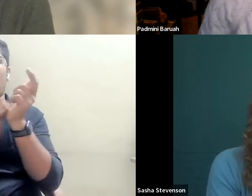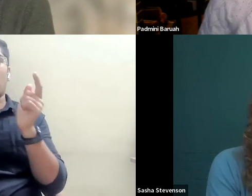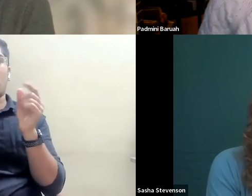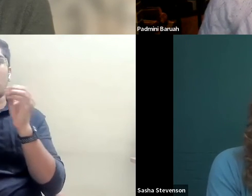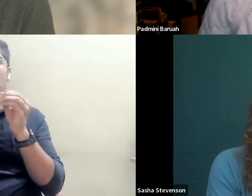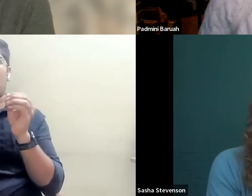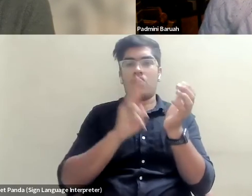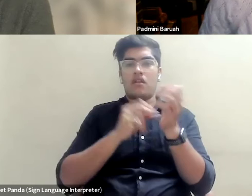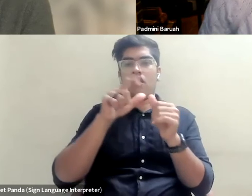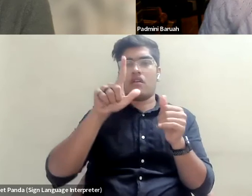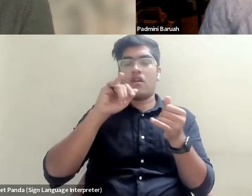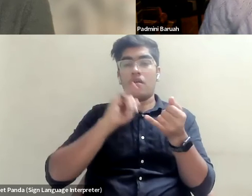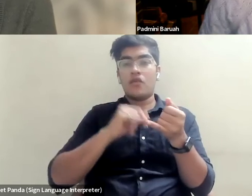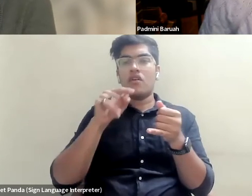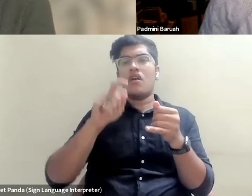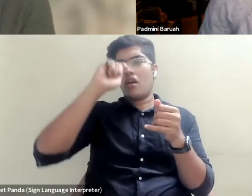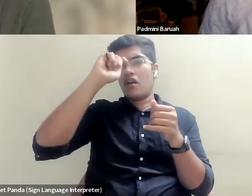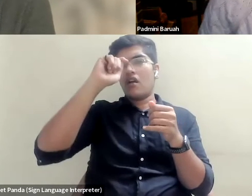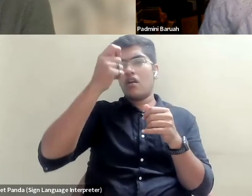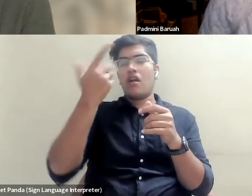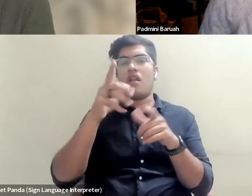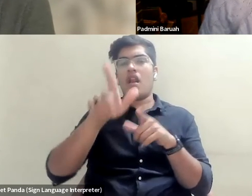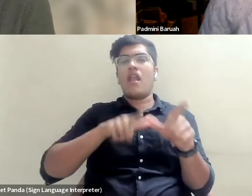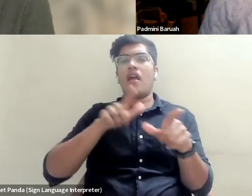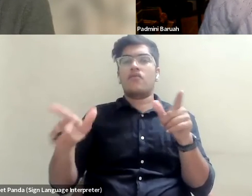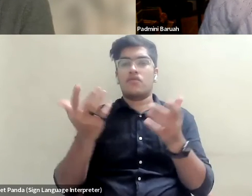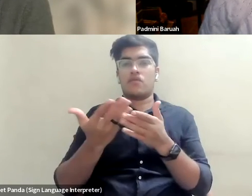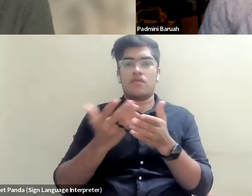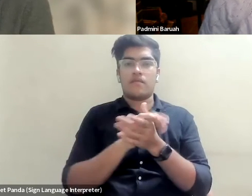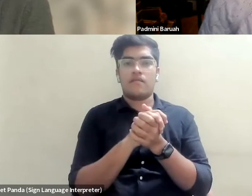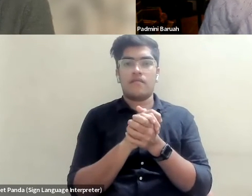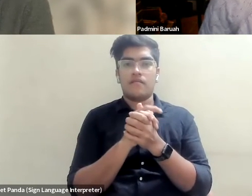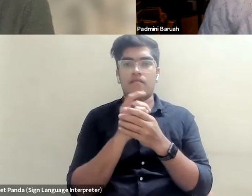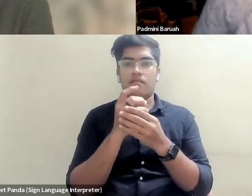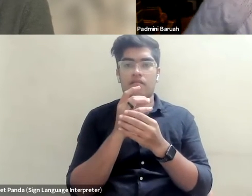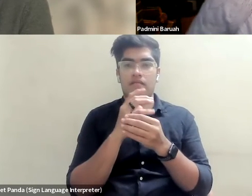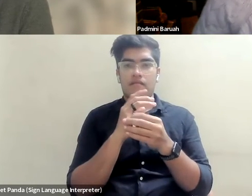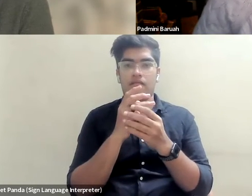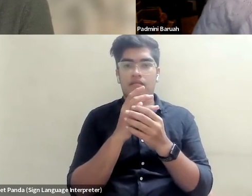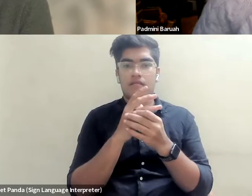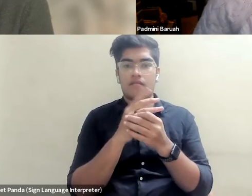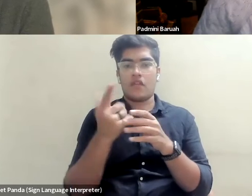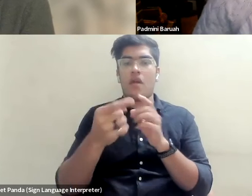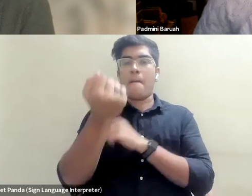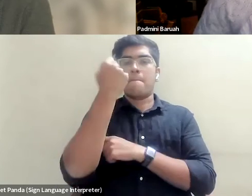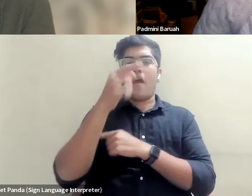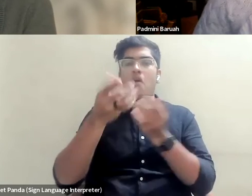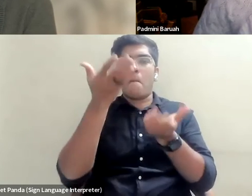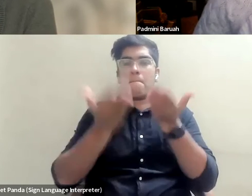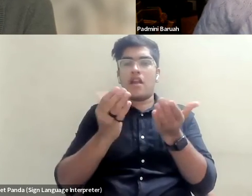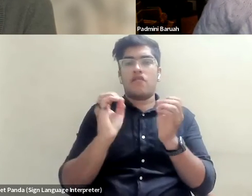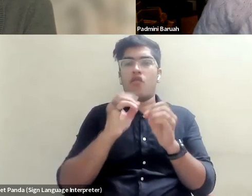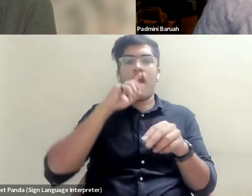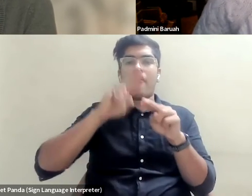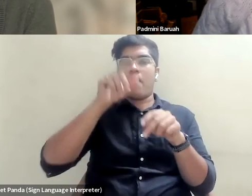a good question. Yeah, I'll just complete the question. I'm curious about the power imbalance if the defendants are mostly Bengali